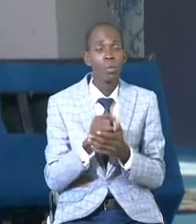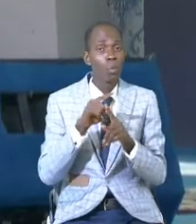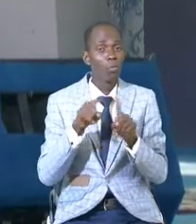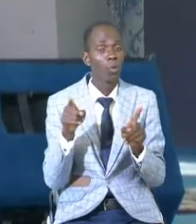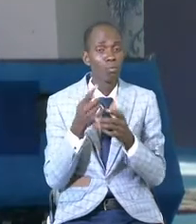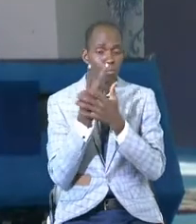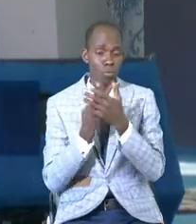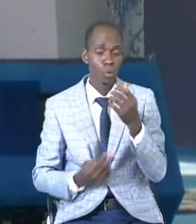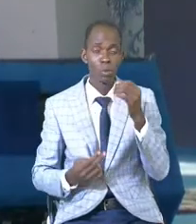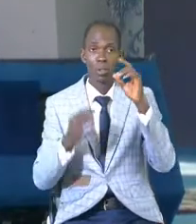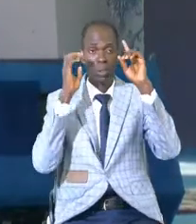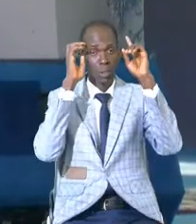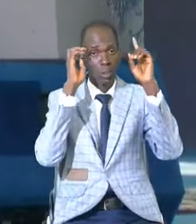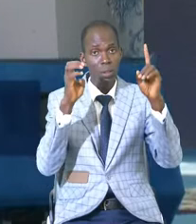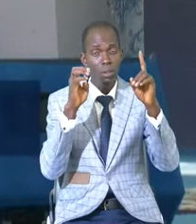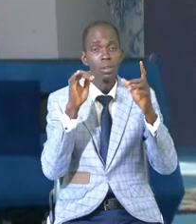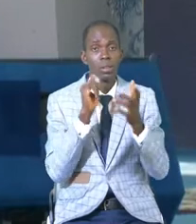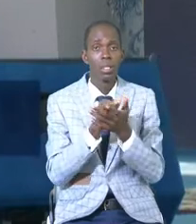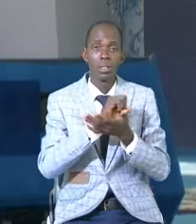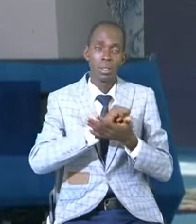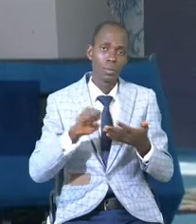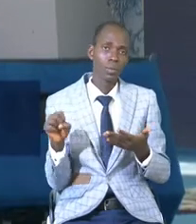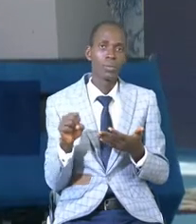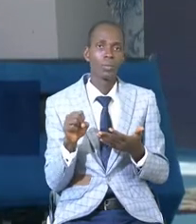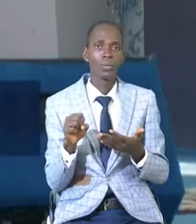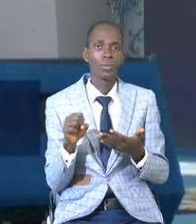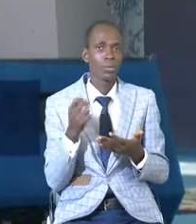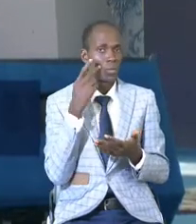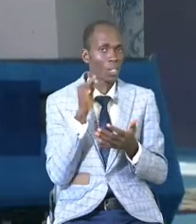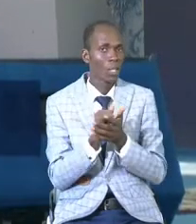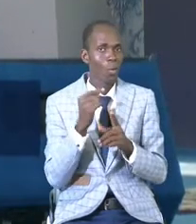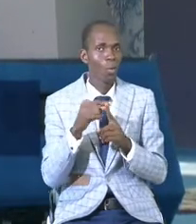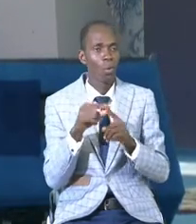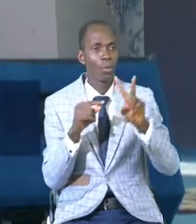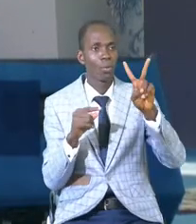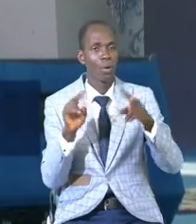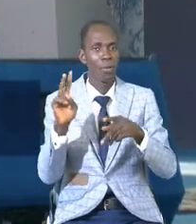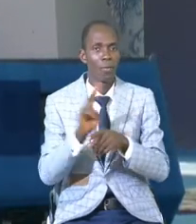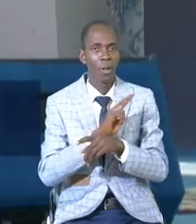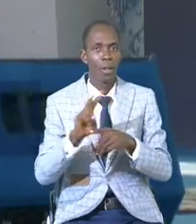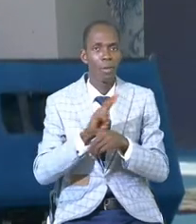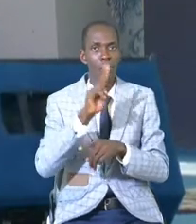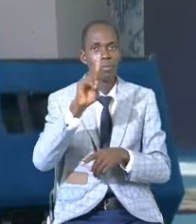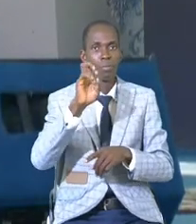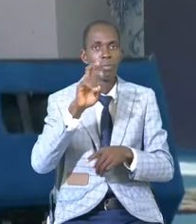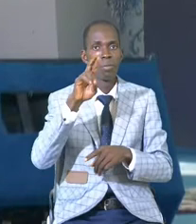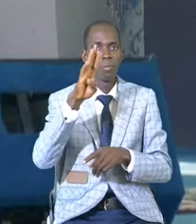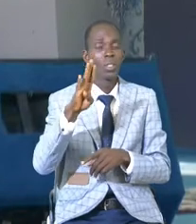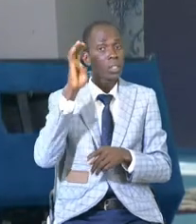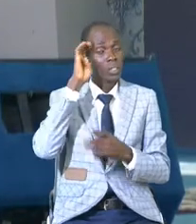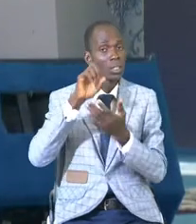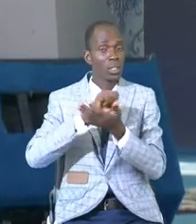that sanctifieth, you see that verb, continuous tense. He sanctified people in the past.